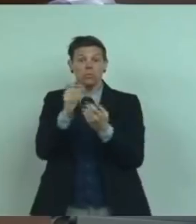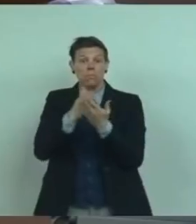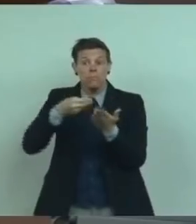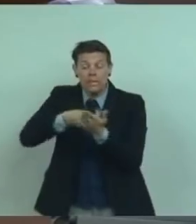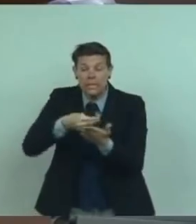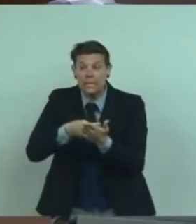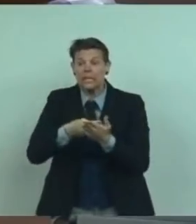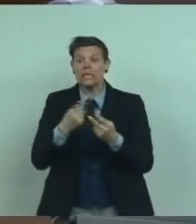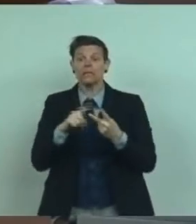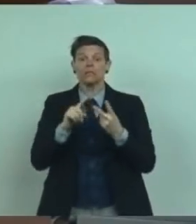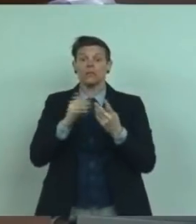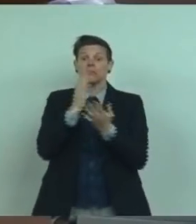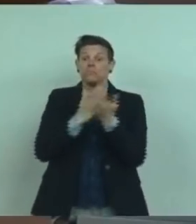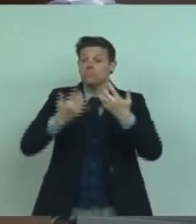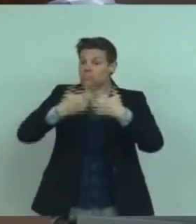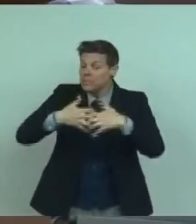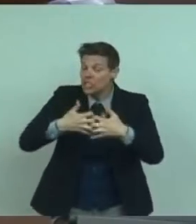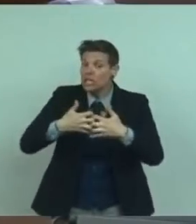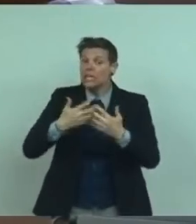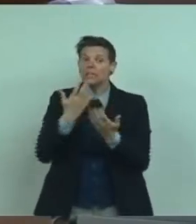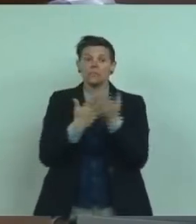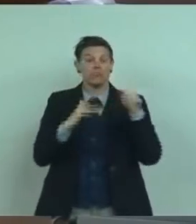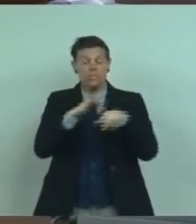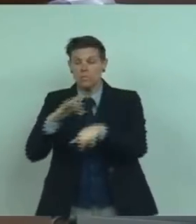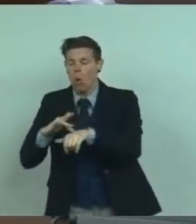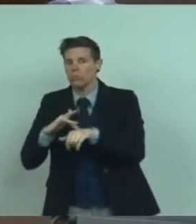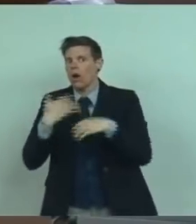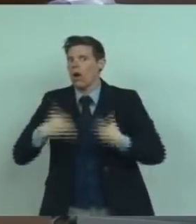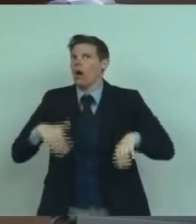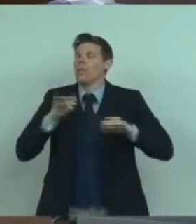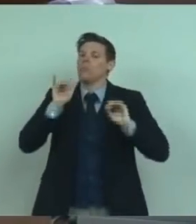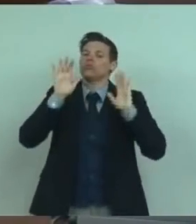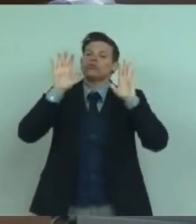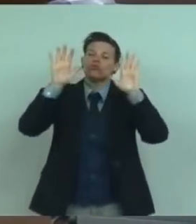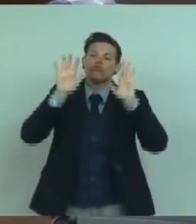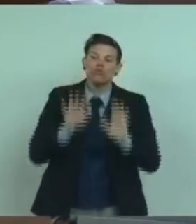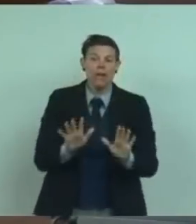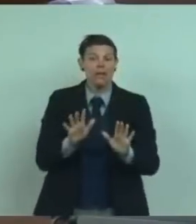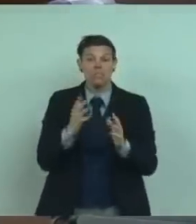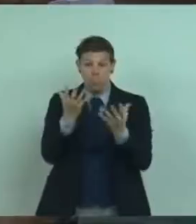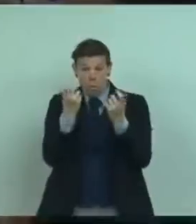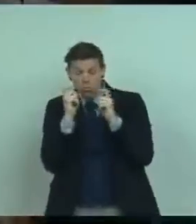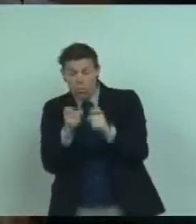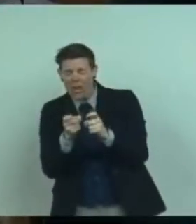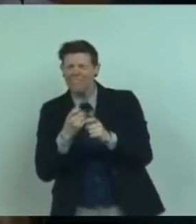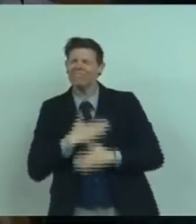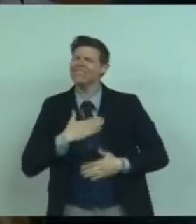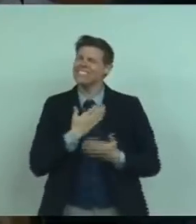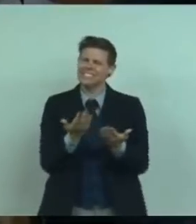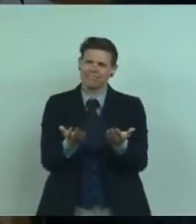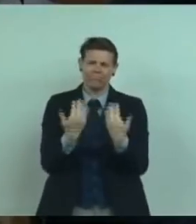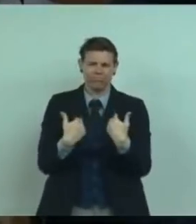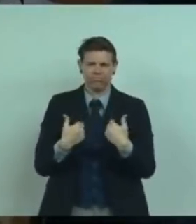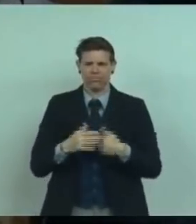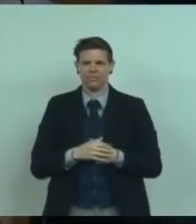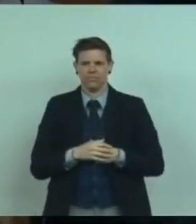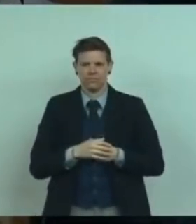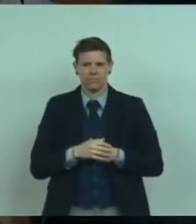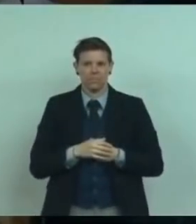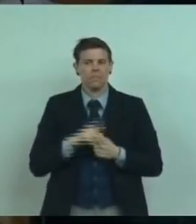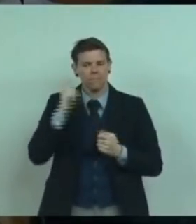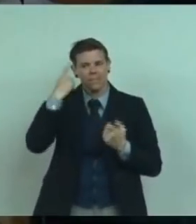to help fellow New Mexicans if you're so inclined to do that as well. Thank you. And I want to give a shout out to your delegation. Your